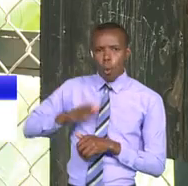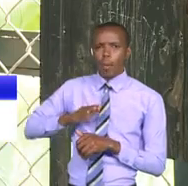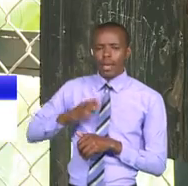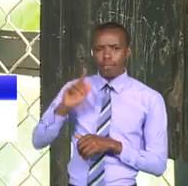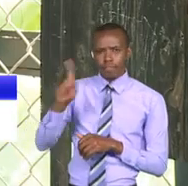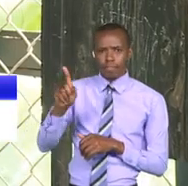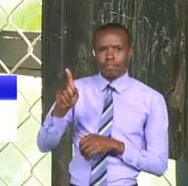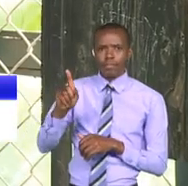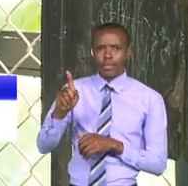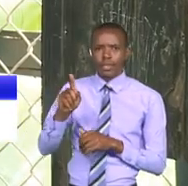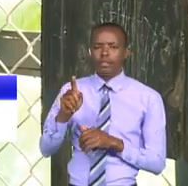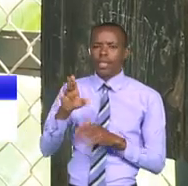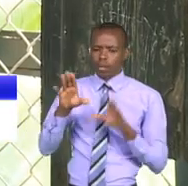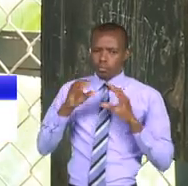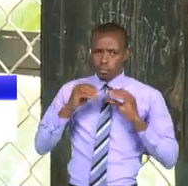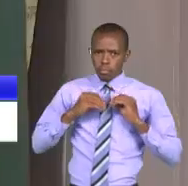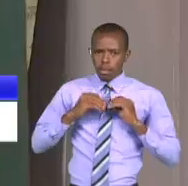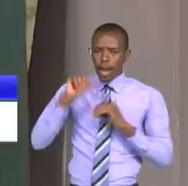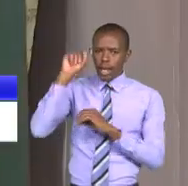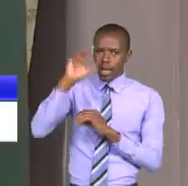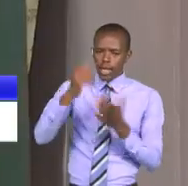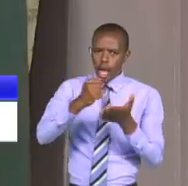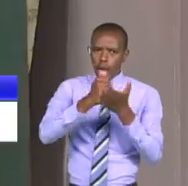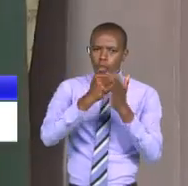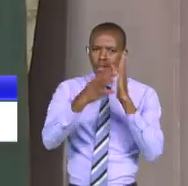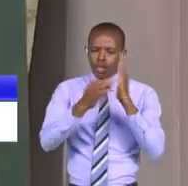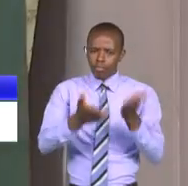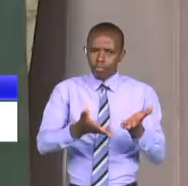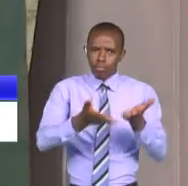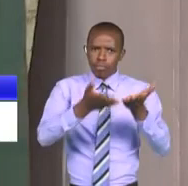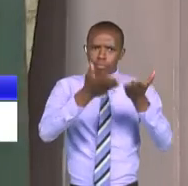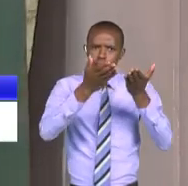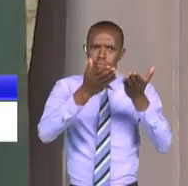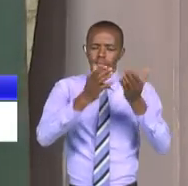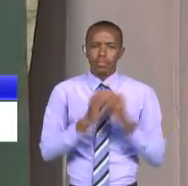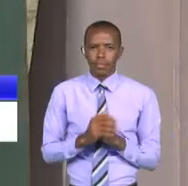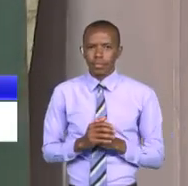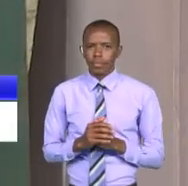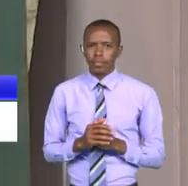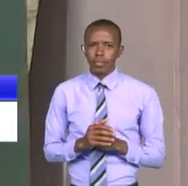day-to-day, she admits that darts has helped her sharpen her skills in target shooting.